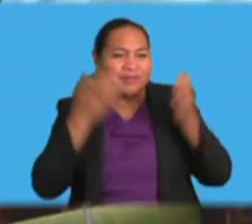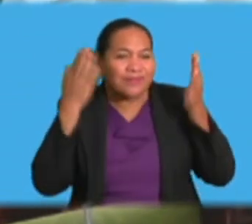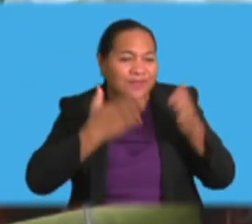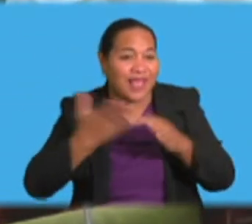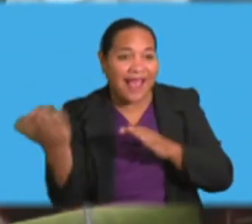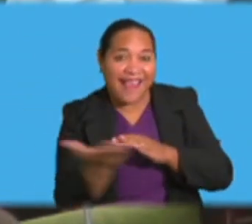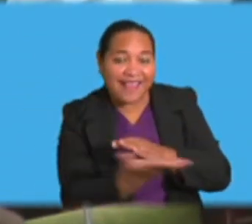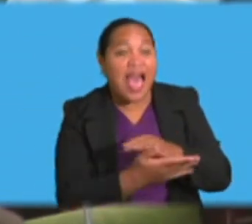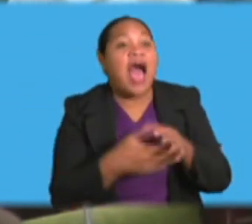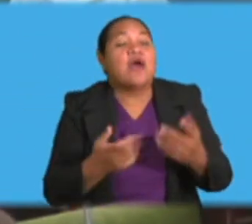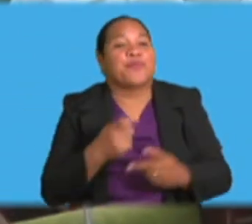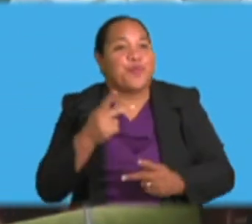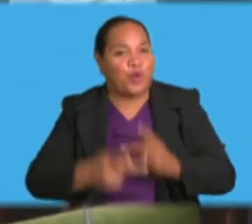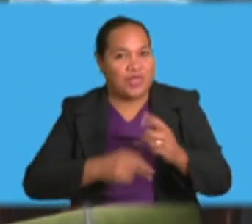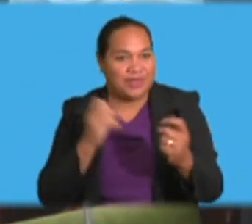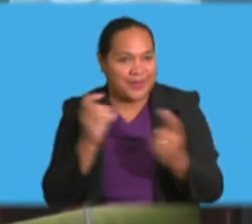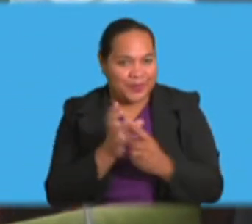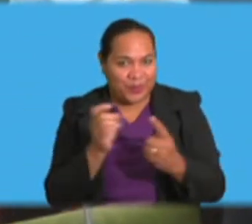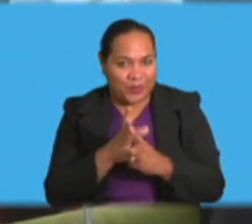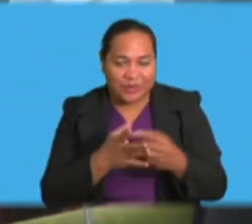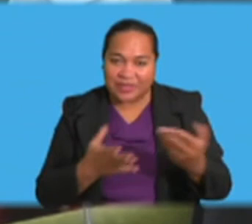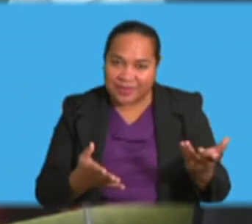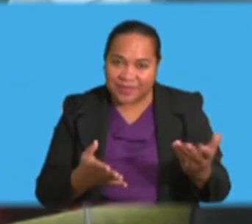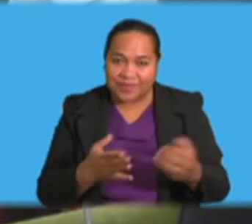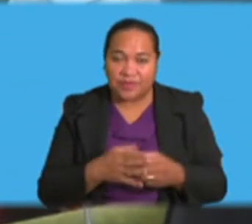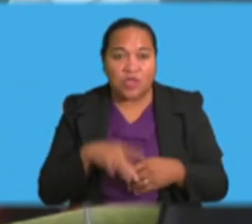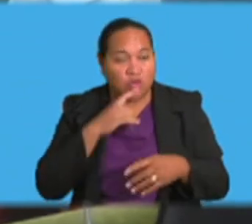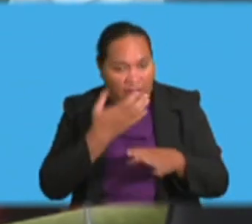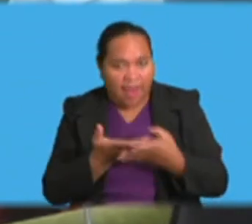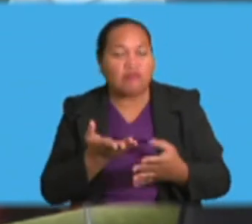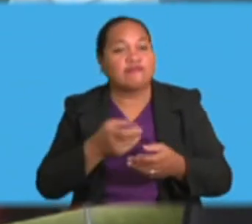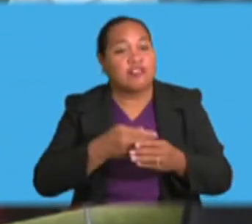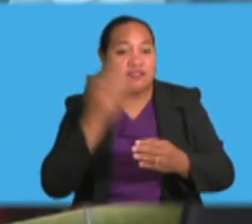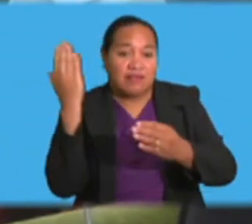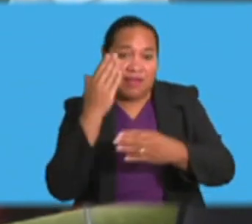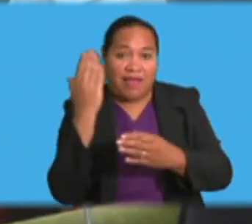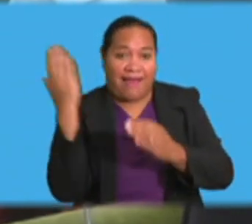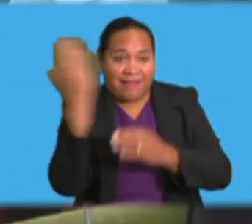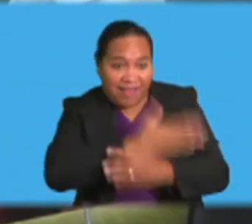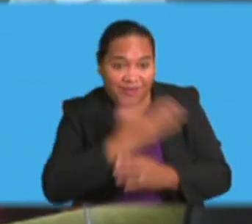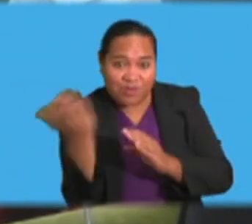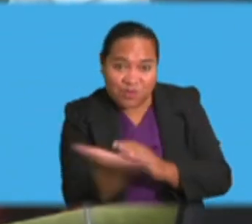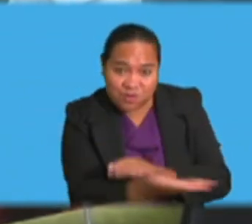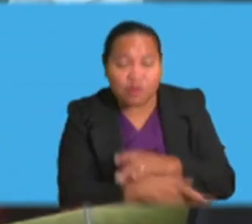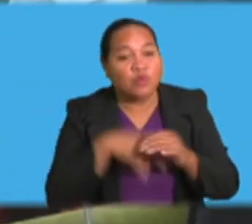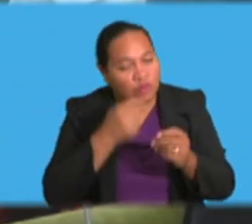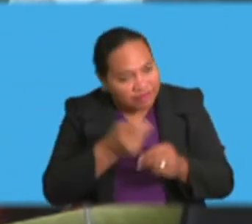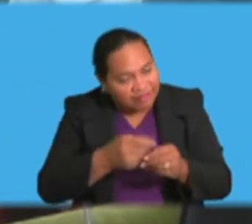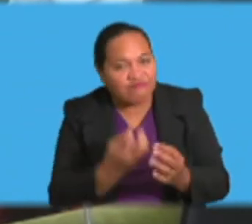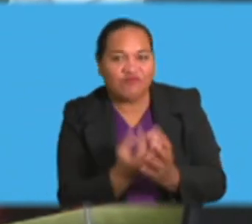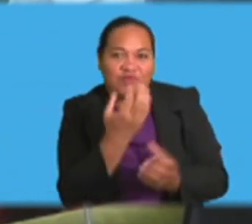how you're going to process it. All leases that are renewed have been restocked with pine. Based on the strengthening of the industry's foundations, paying